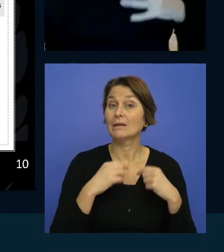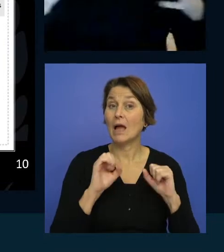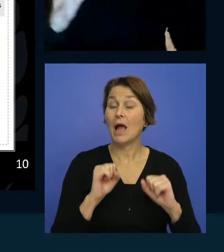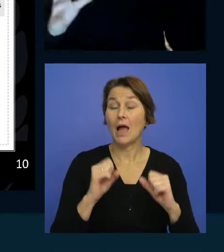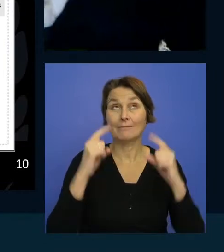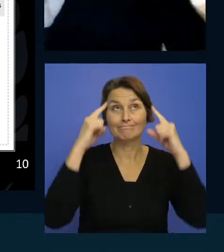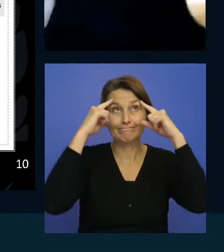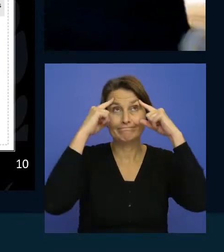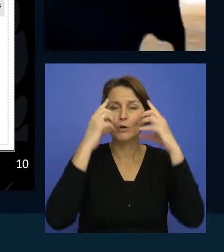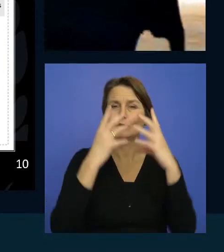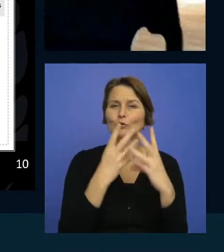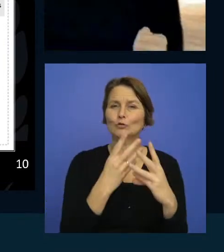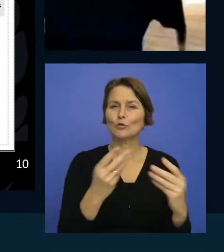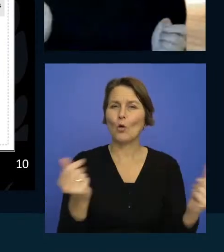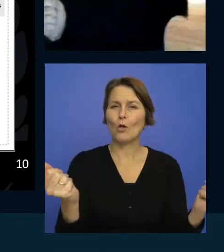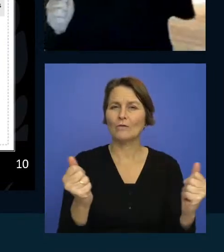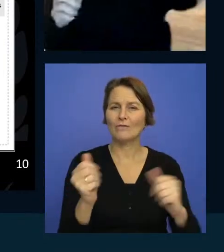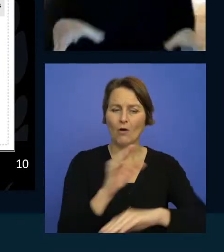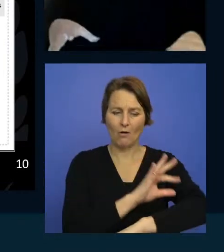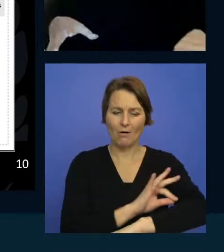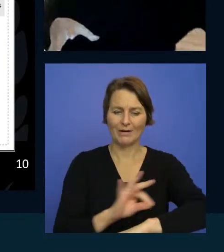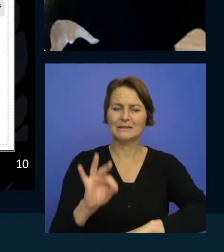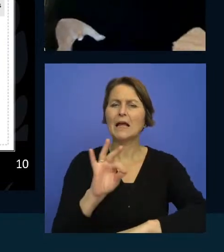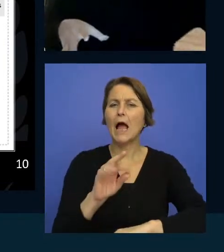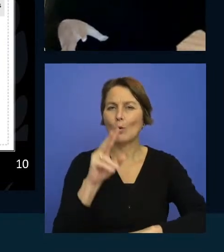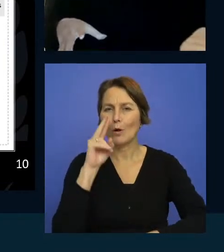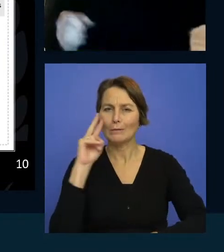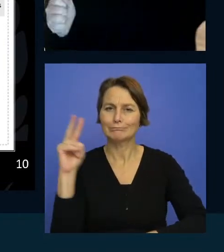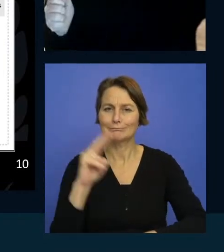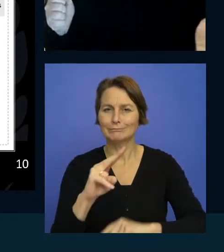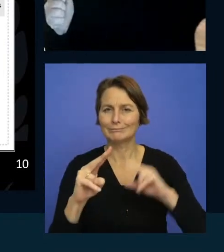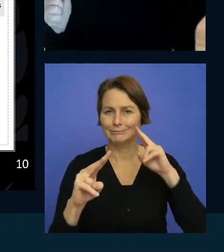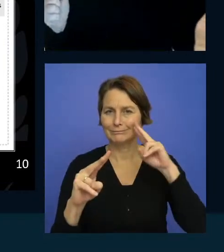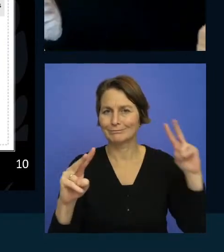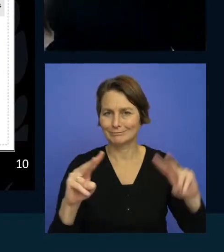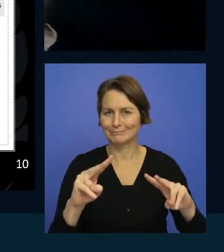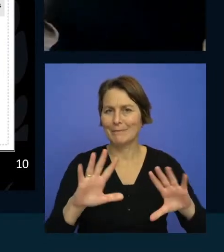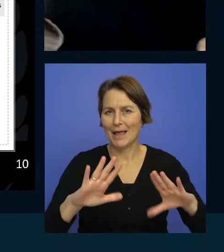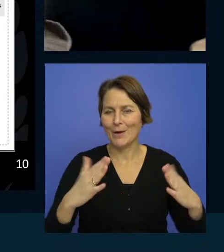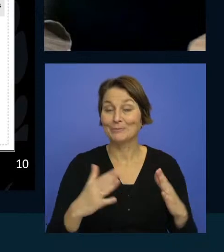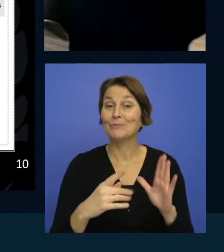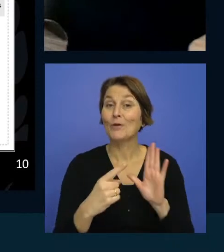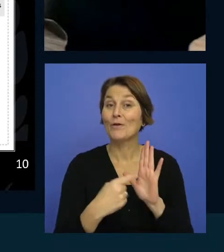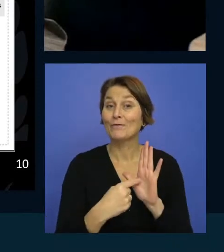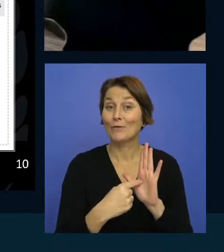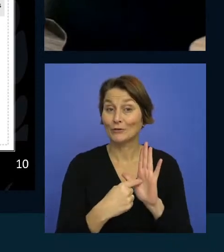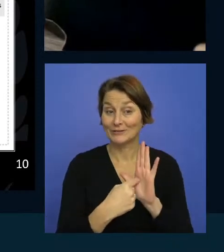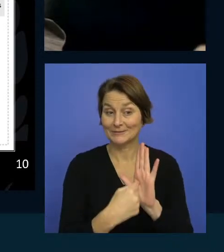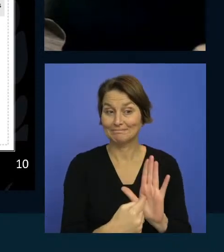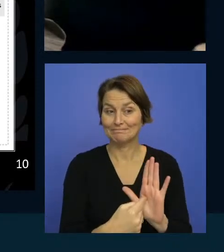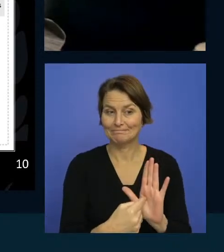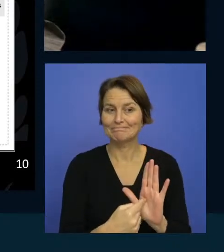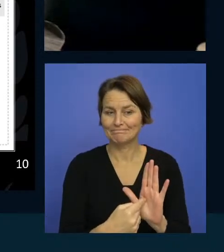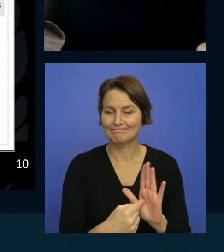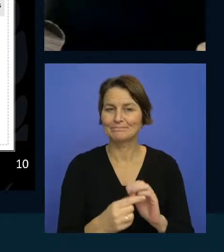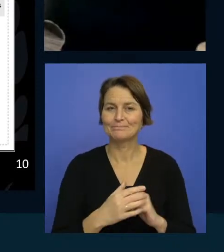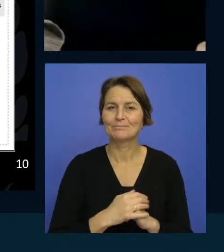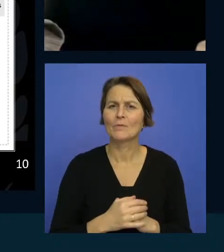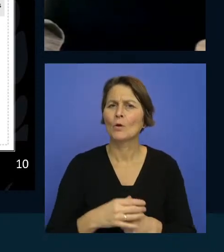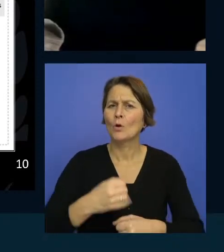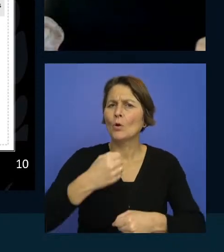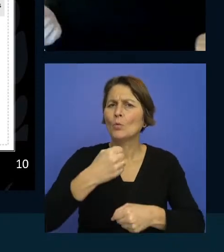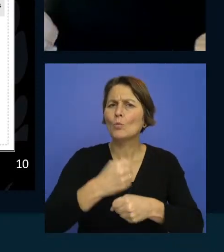like both angles. I'll show you both angles, but starting out with the architecture. So what is really Workplace Analytics?